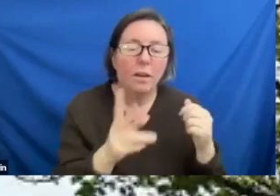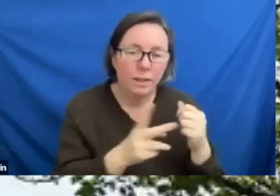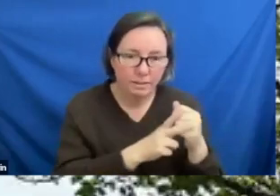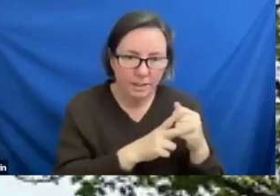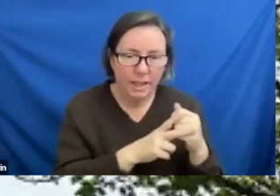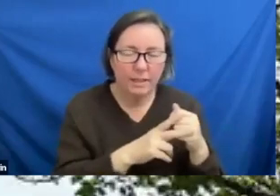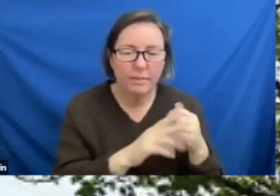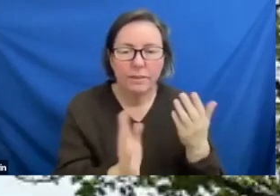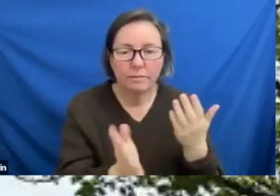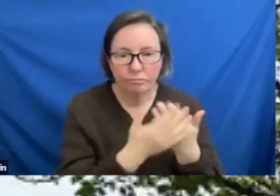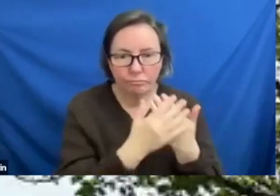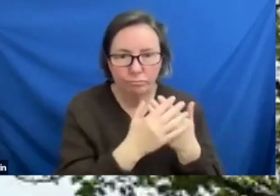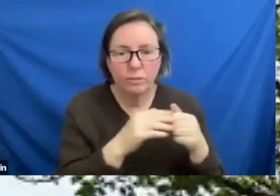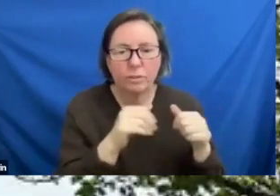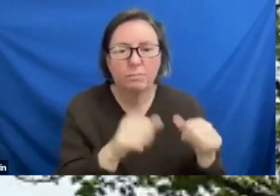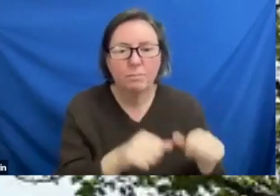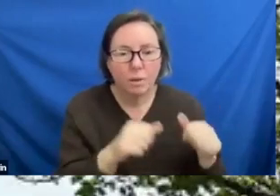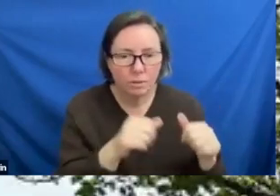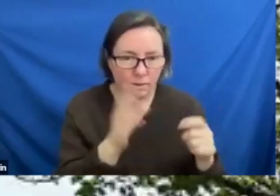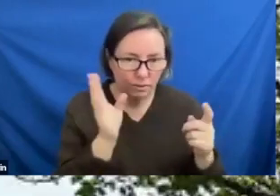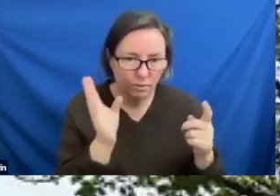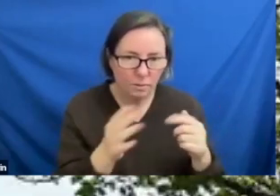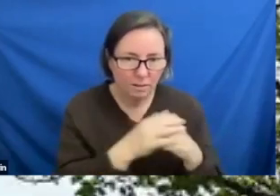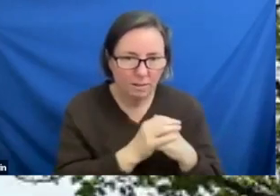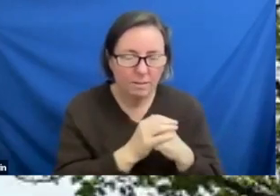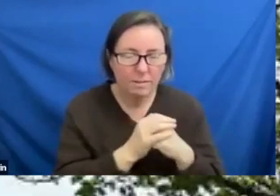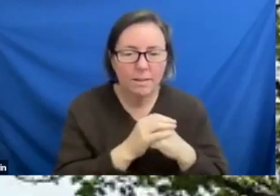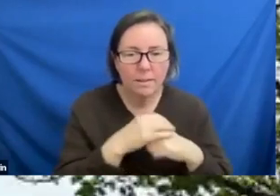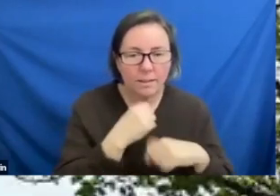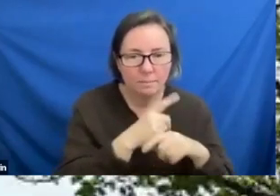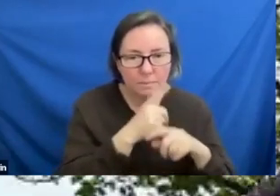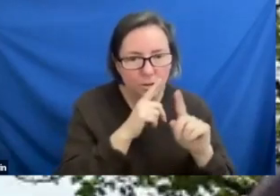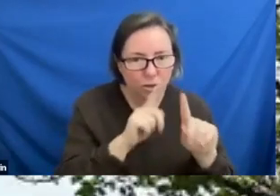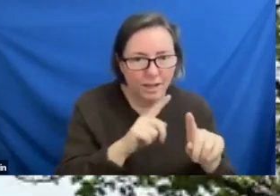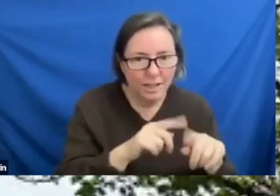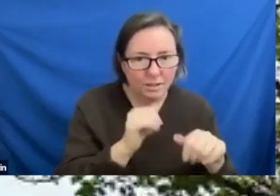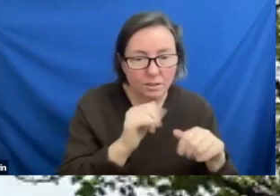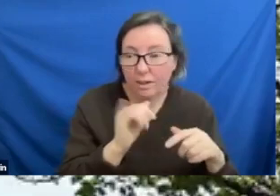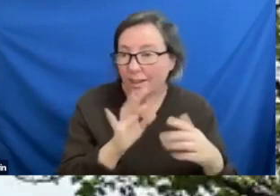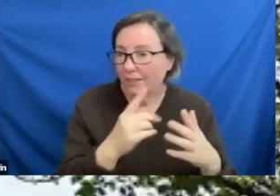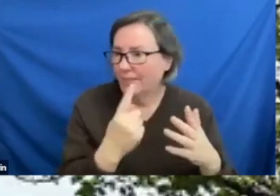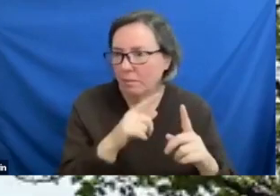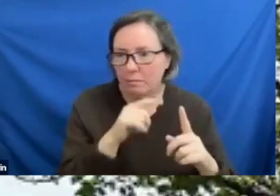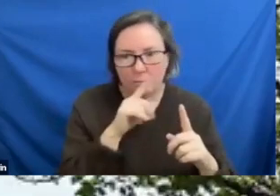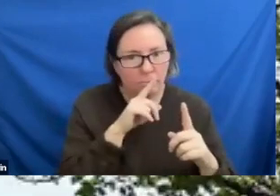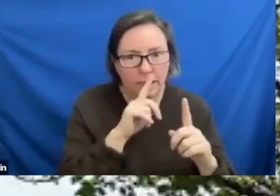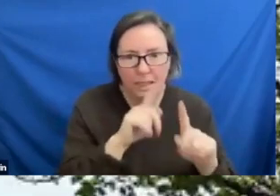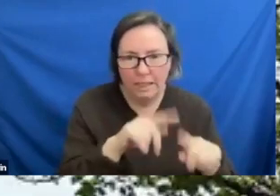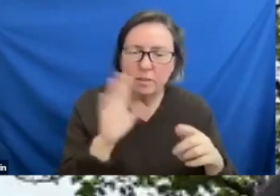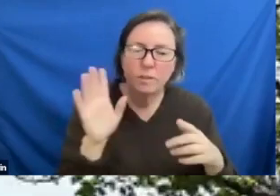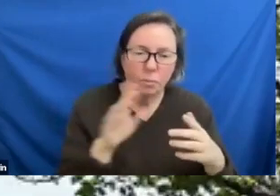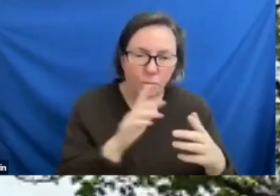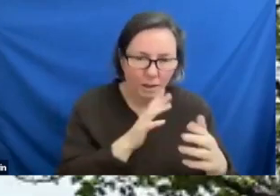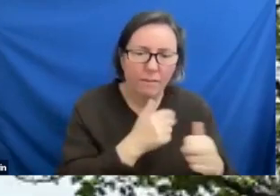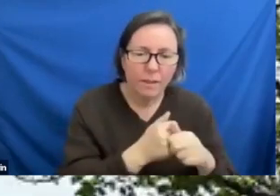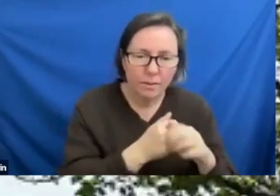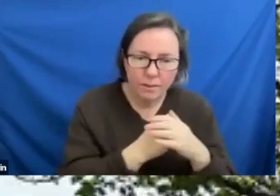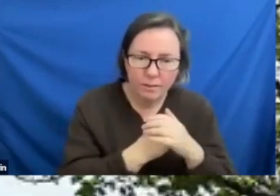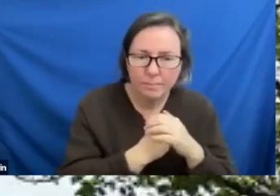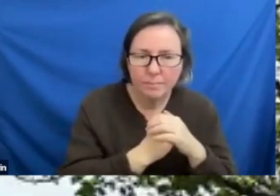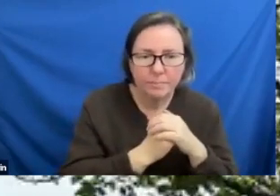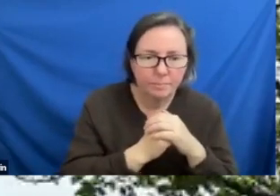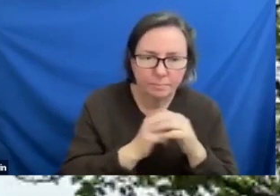well. So, we're going to try and make sure that we get to all of them. But in the event that there are more hands raised and we're going